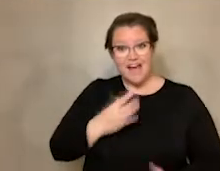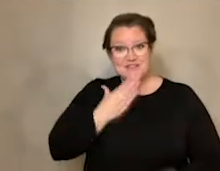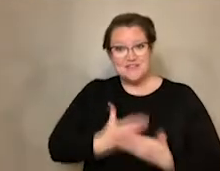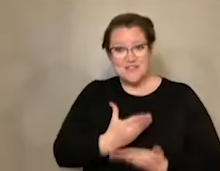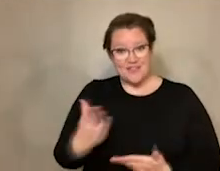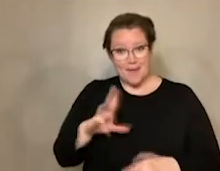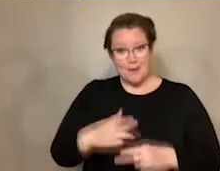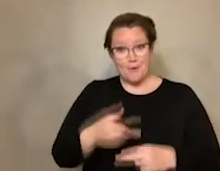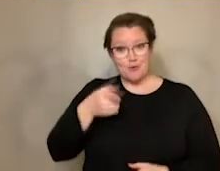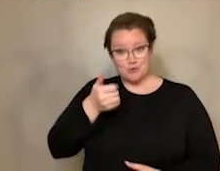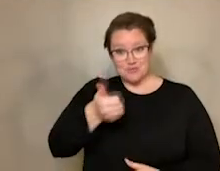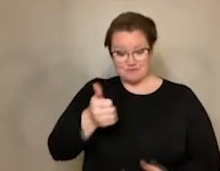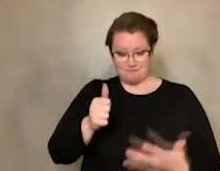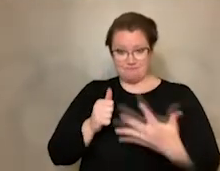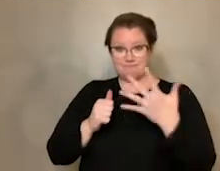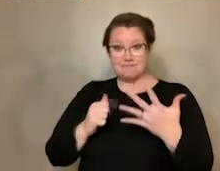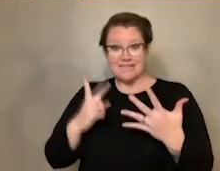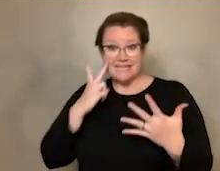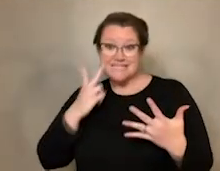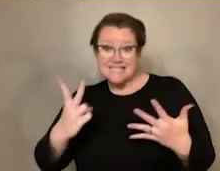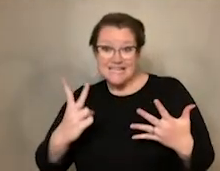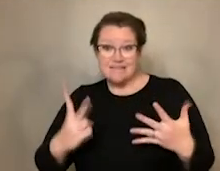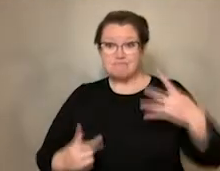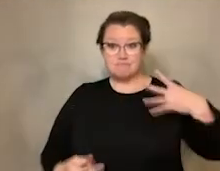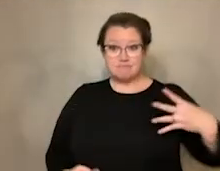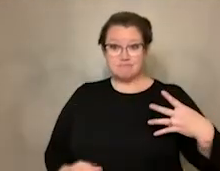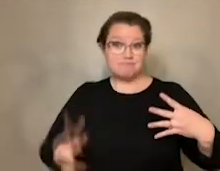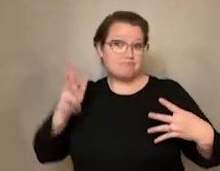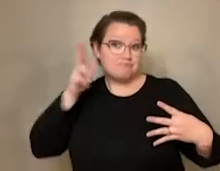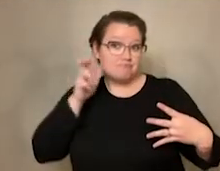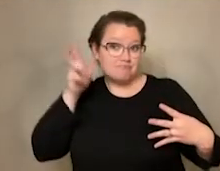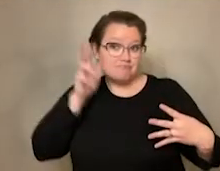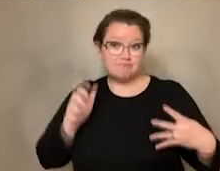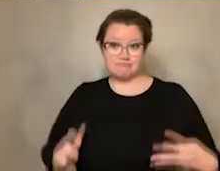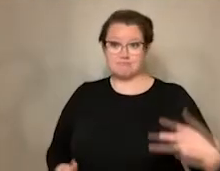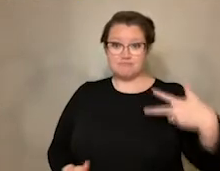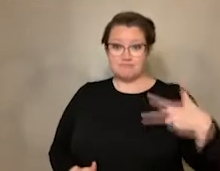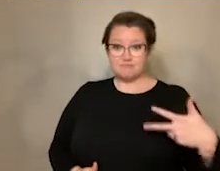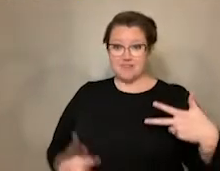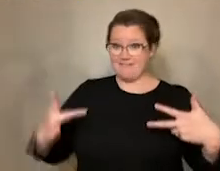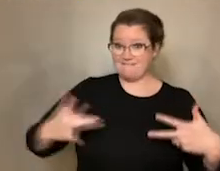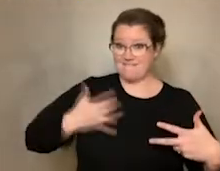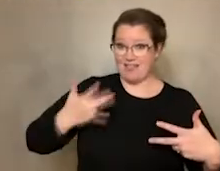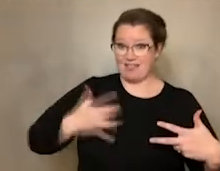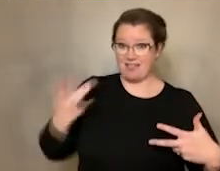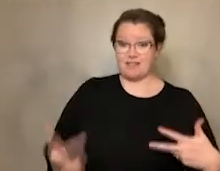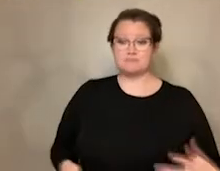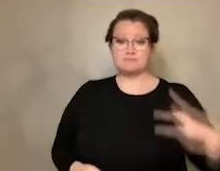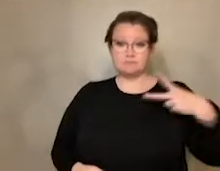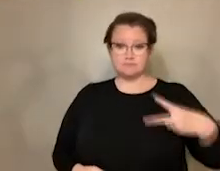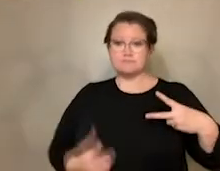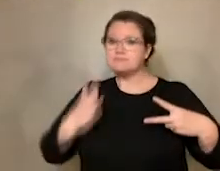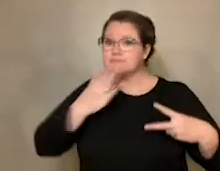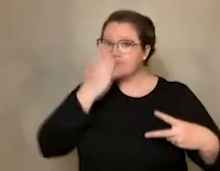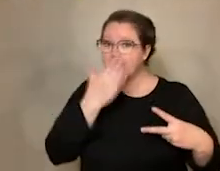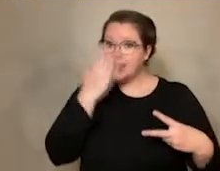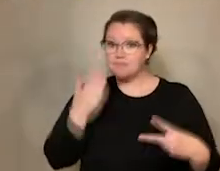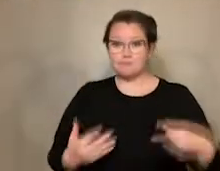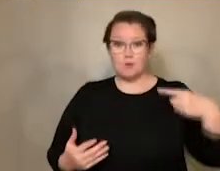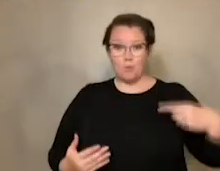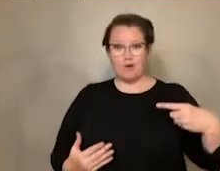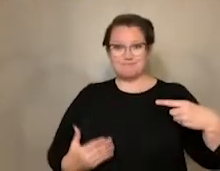be the wind that's in your hair, or things that you feel anywhere around you. Next, you move to 2. 2 are